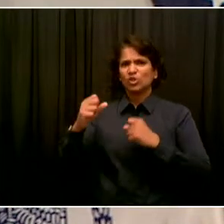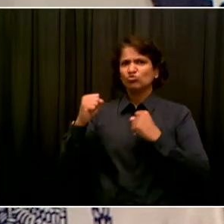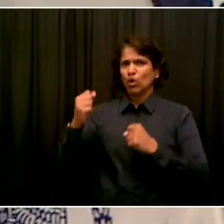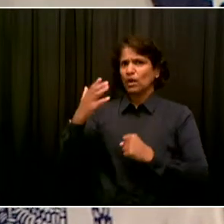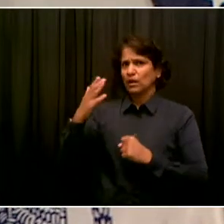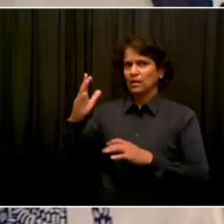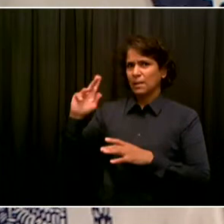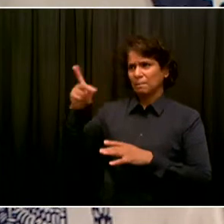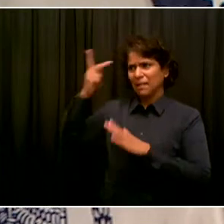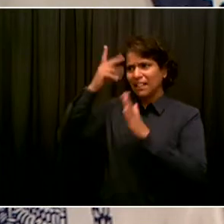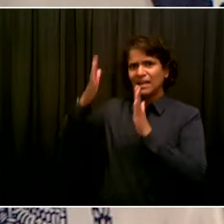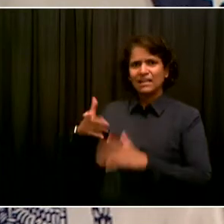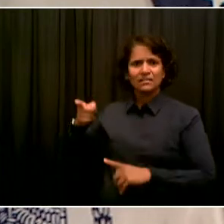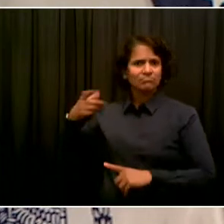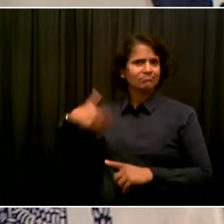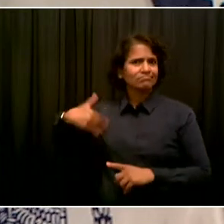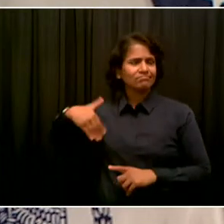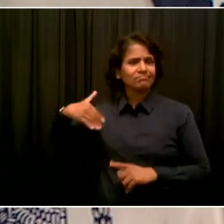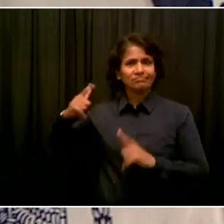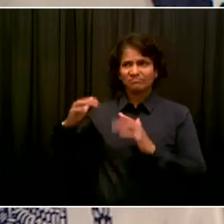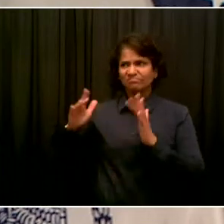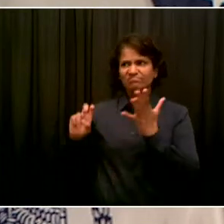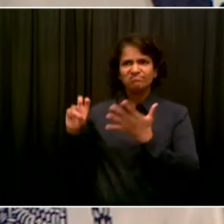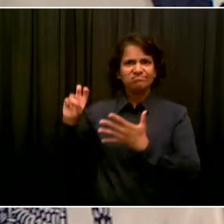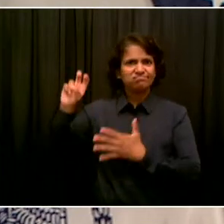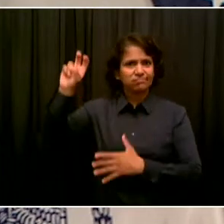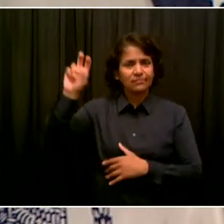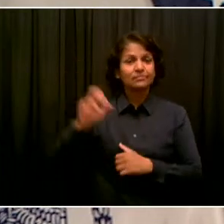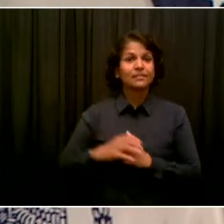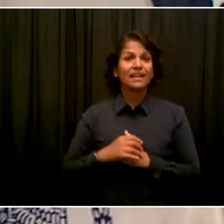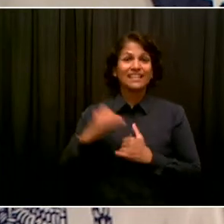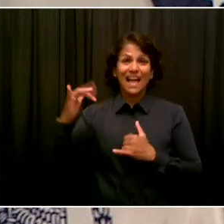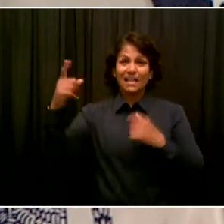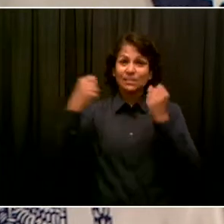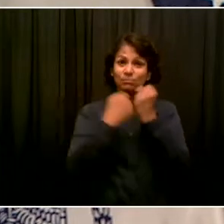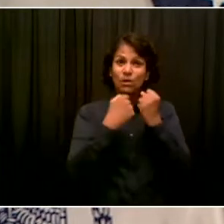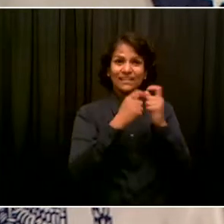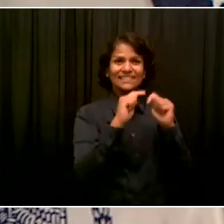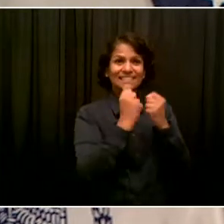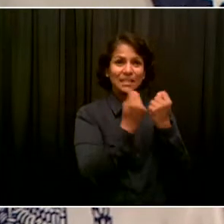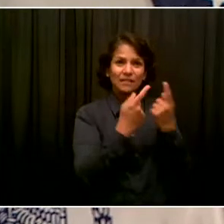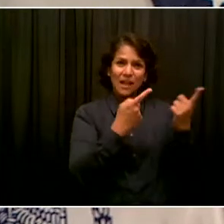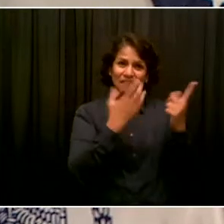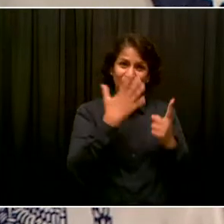maintained his hope and his determination. State Senator Jamal Bailey.